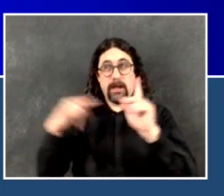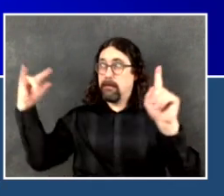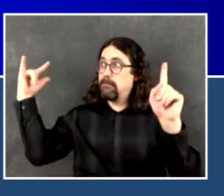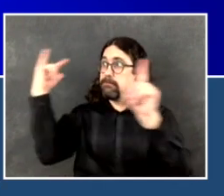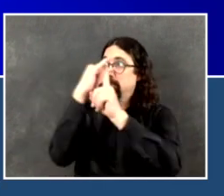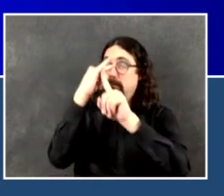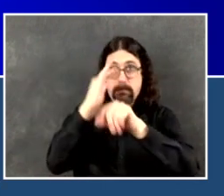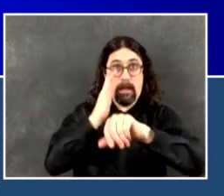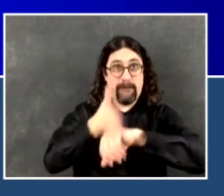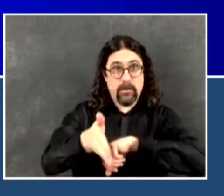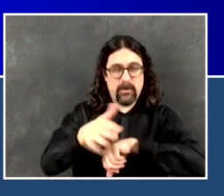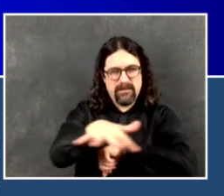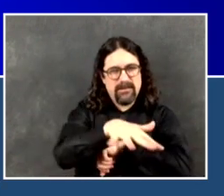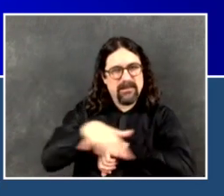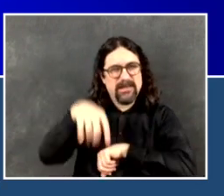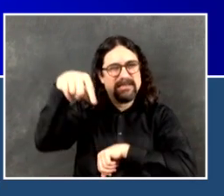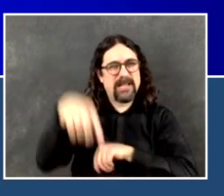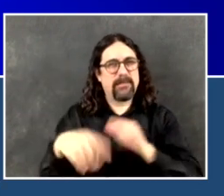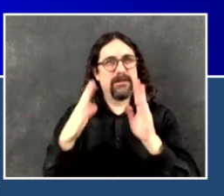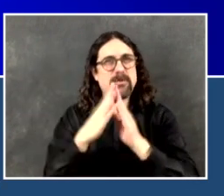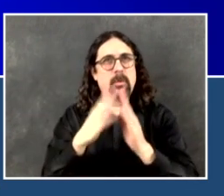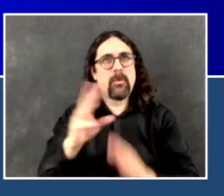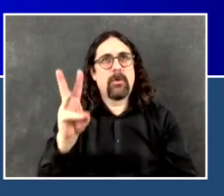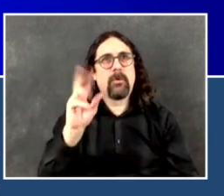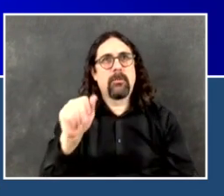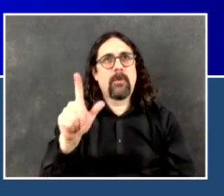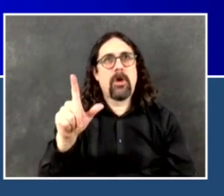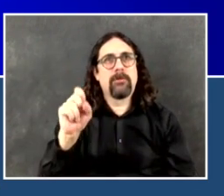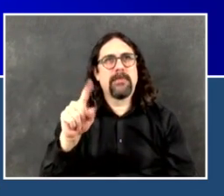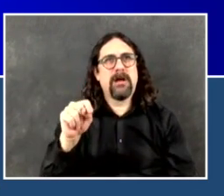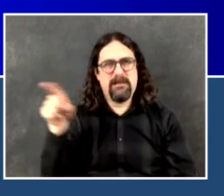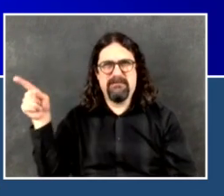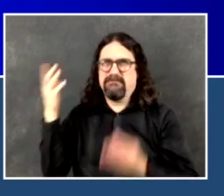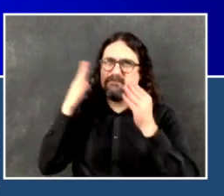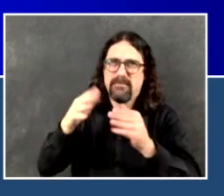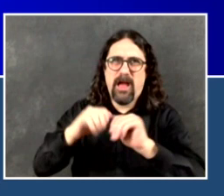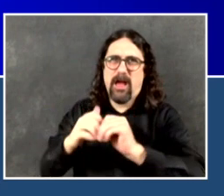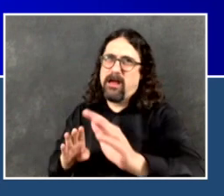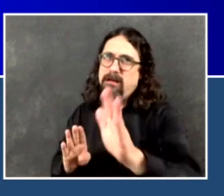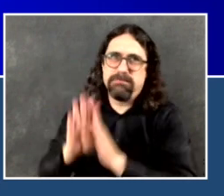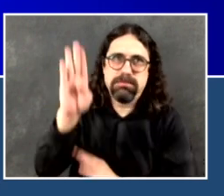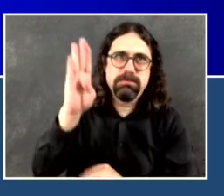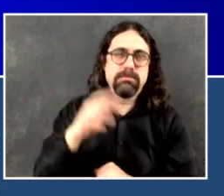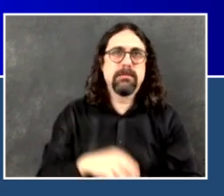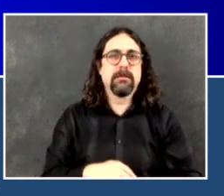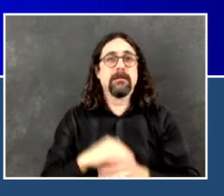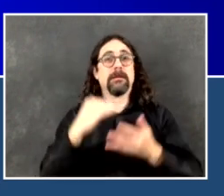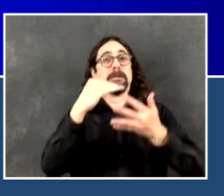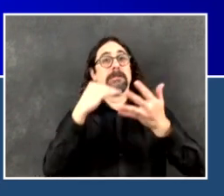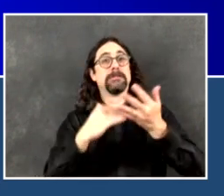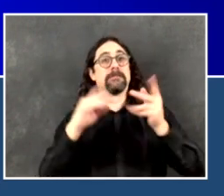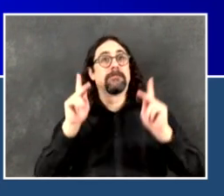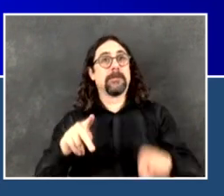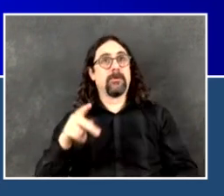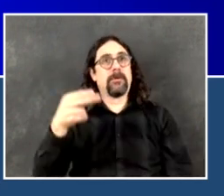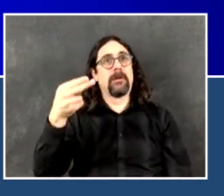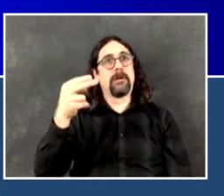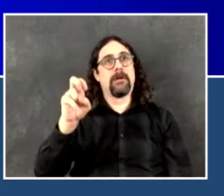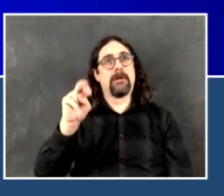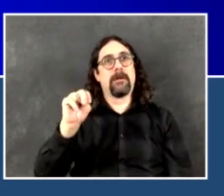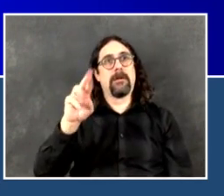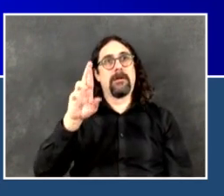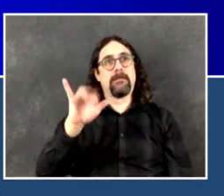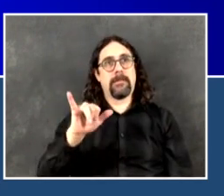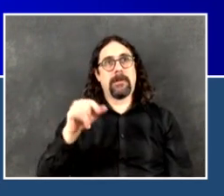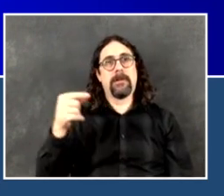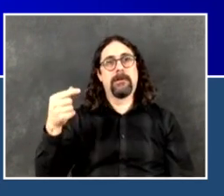Henry Garrido leads our largest municipal union, DC 37, AFSCME, the people who do so much of the